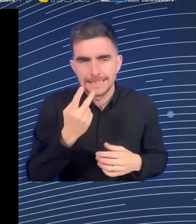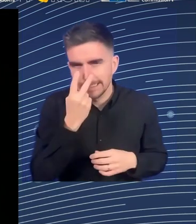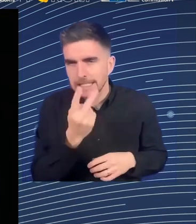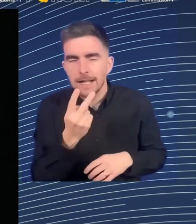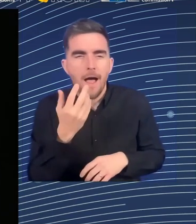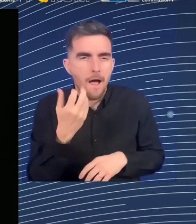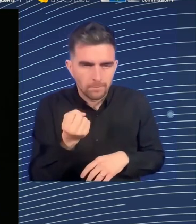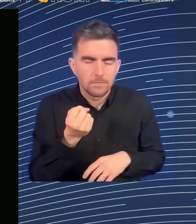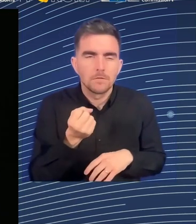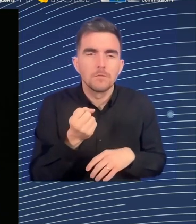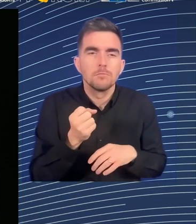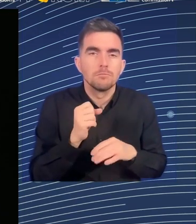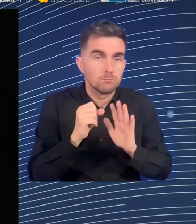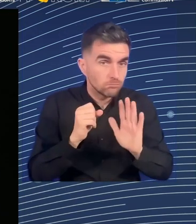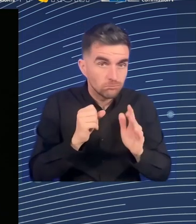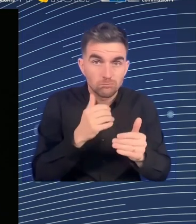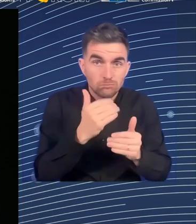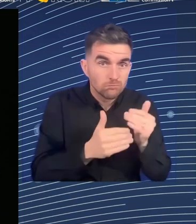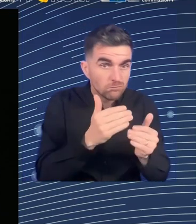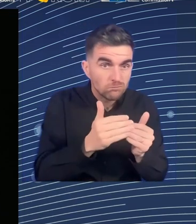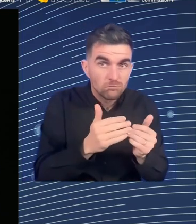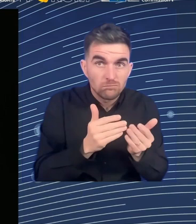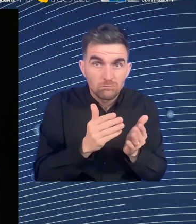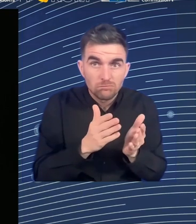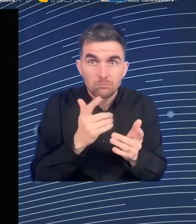conditions, which would be really a game changer